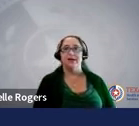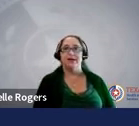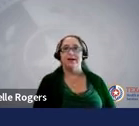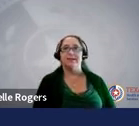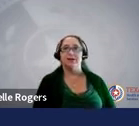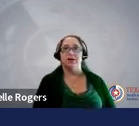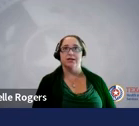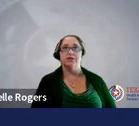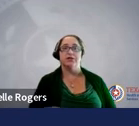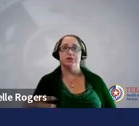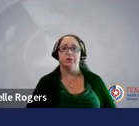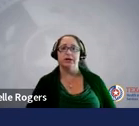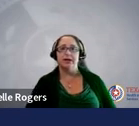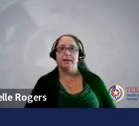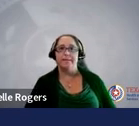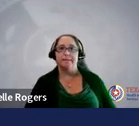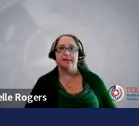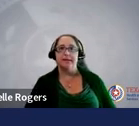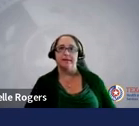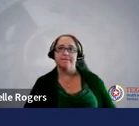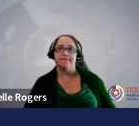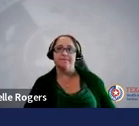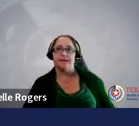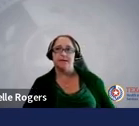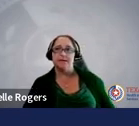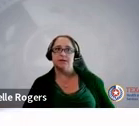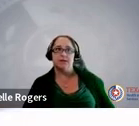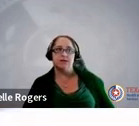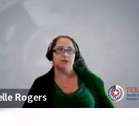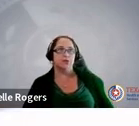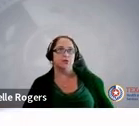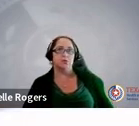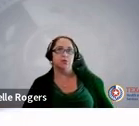Thank you, and I'll pass it on to, I believe,